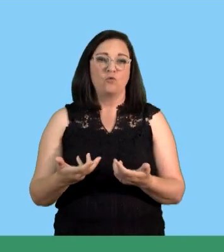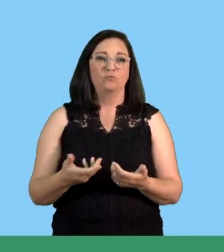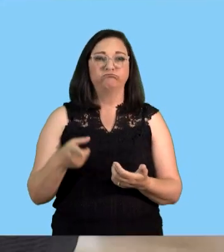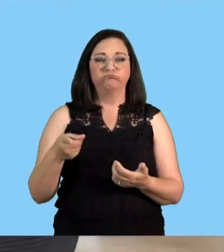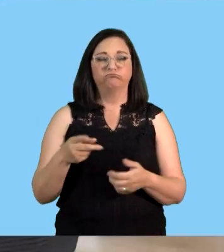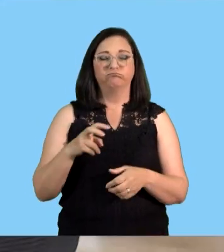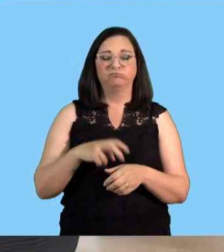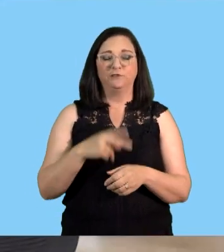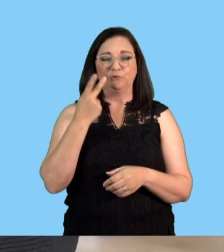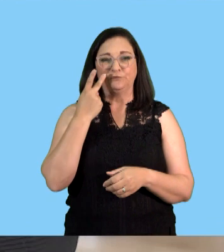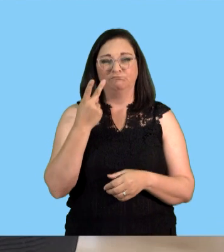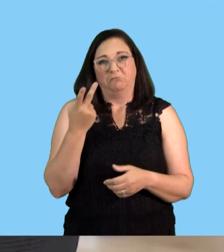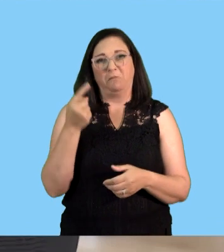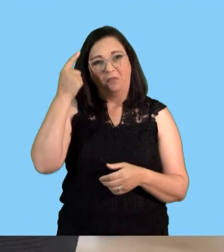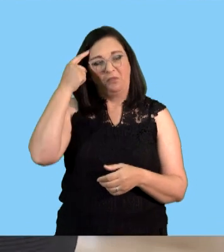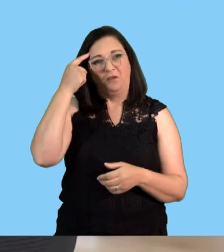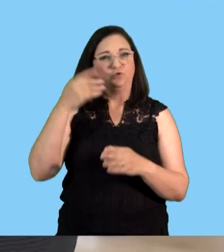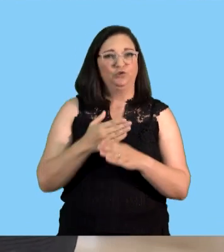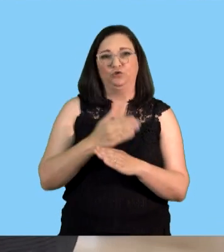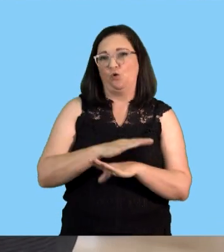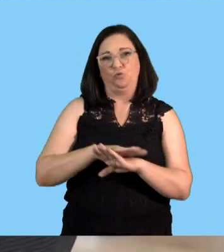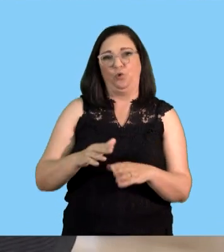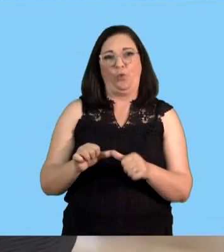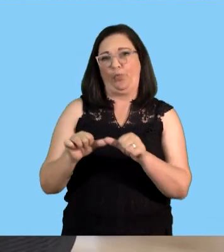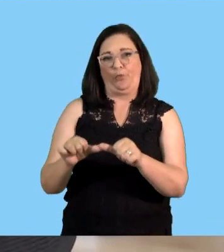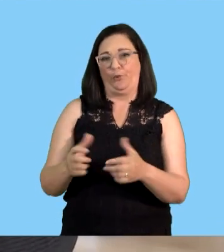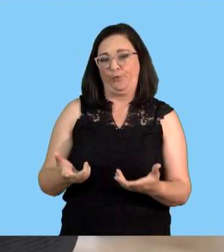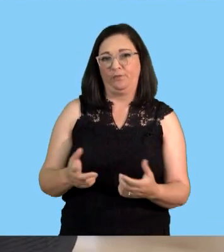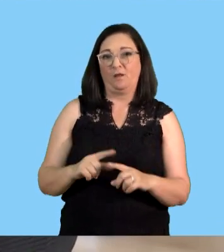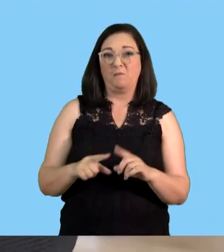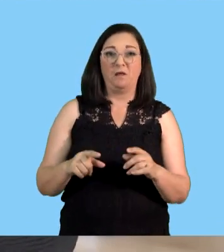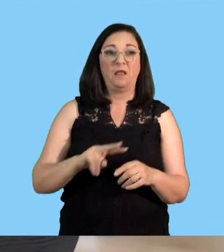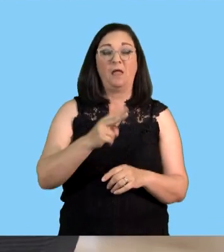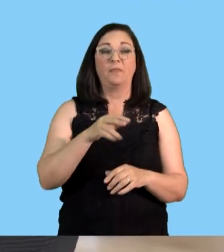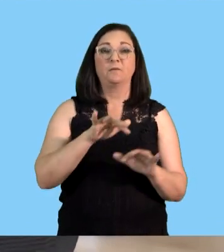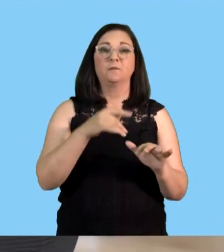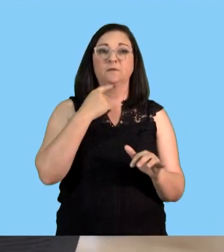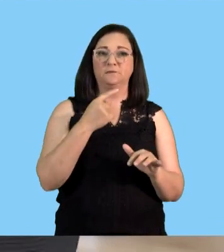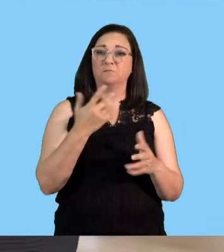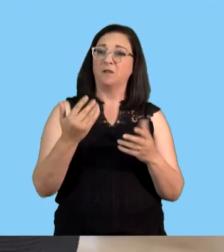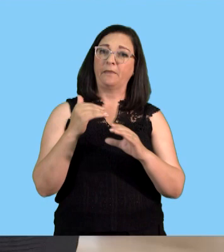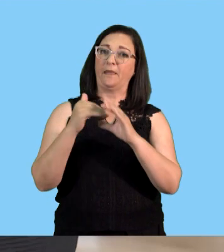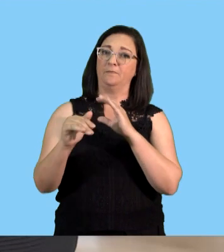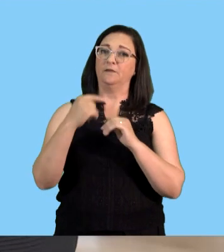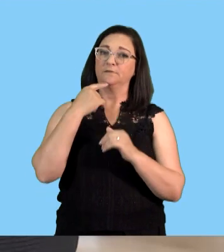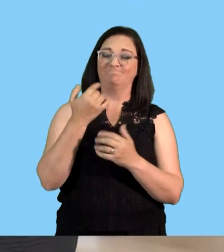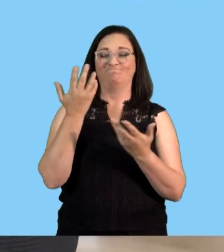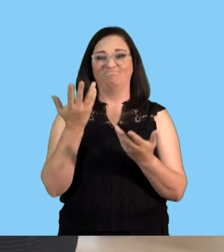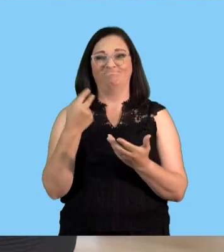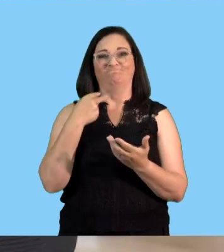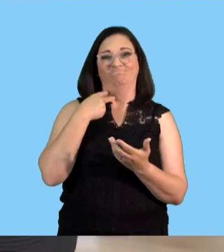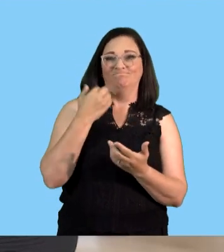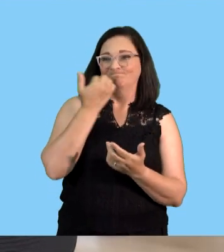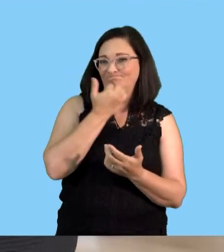2 months, you need to consider your job application unsuccessful. But with others, they even send an email to say,